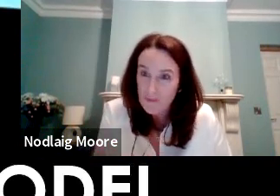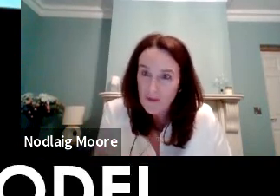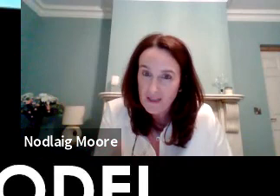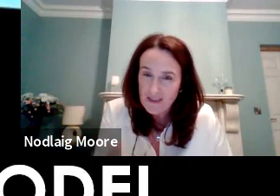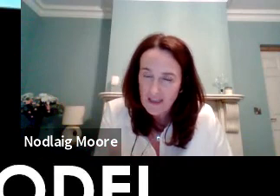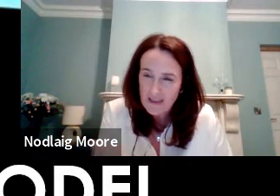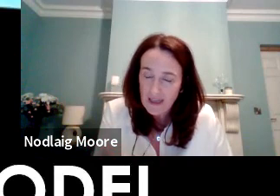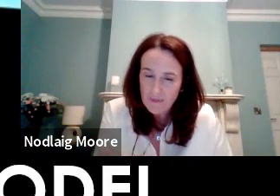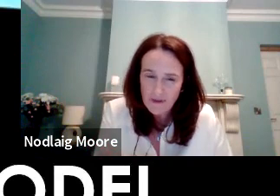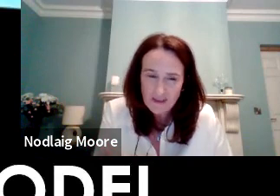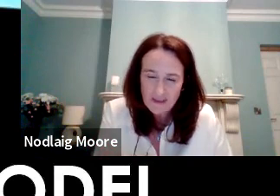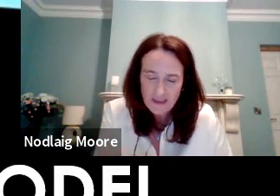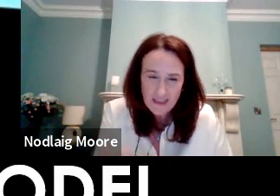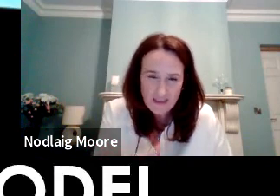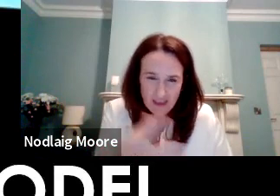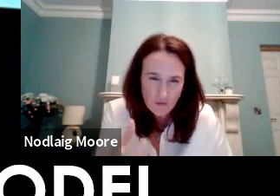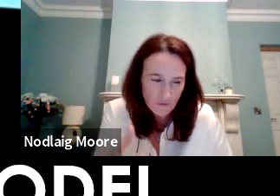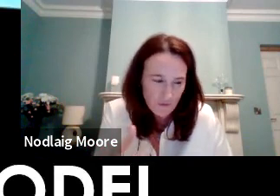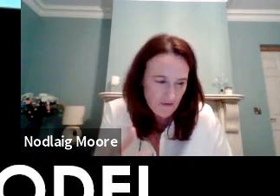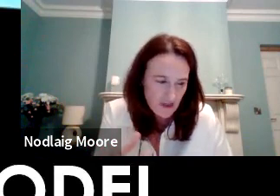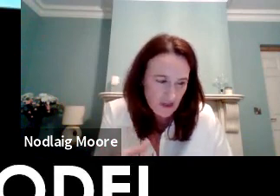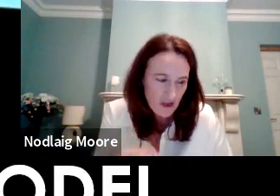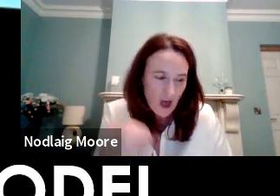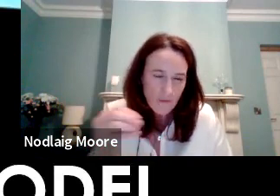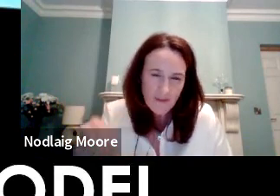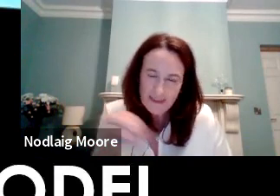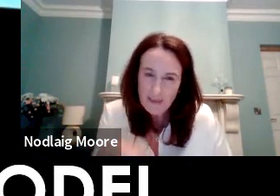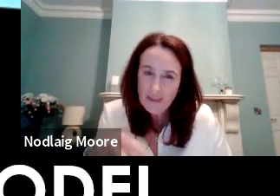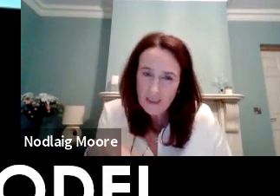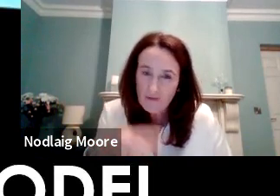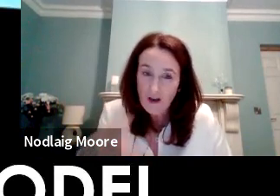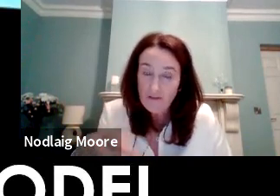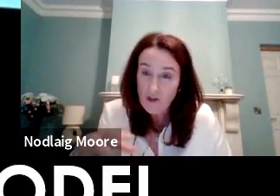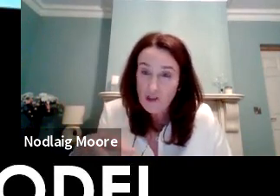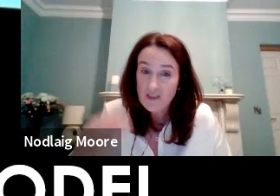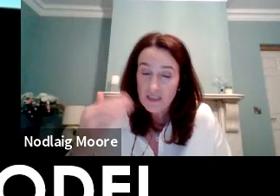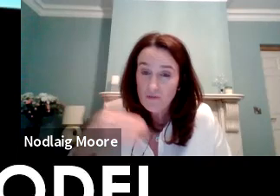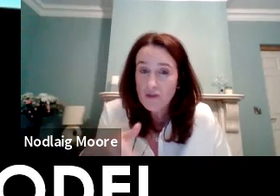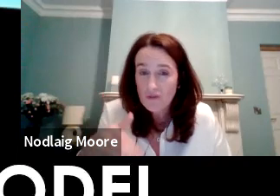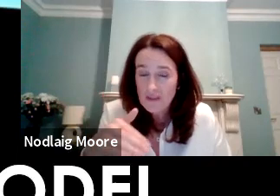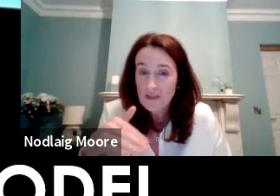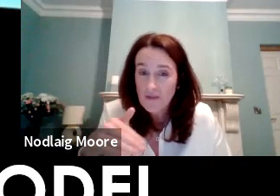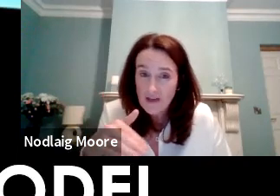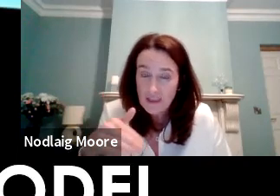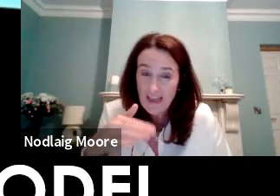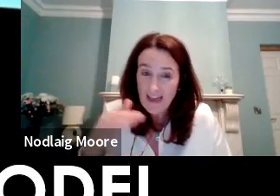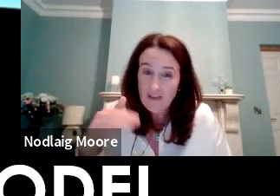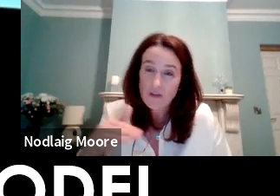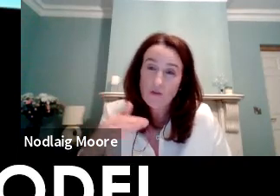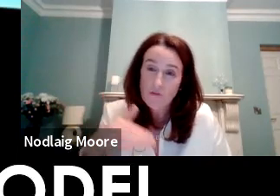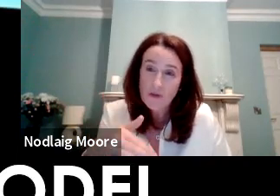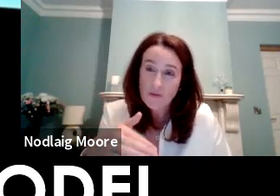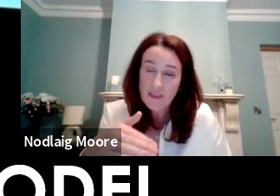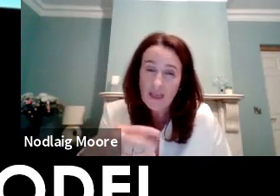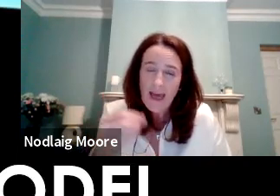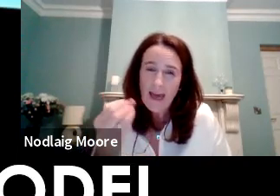one experiencing this in a group intervention, but that CBT for hot flushes did reduce the severity and also